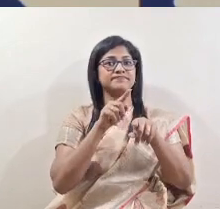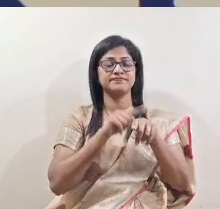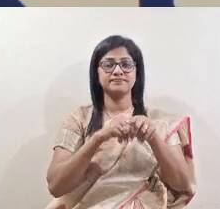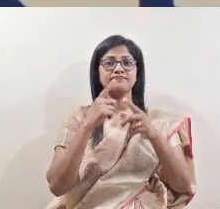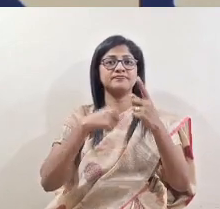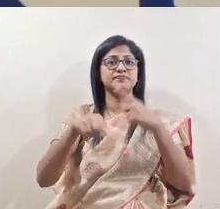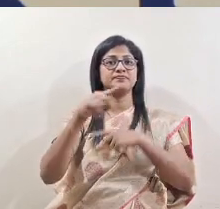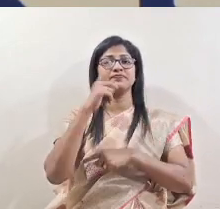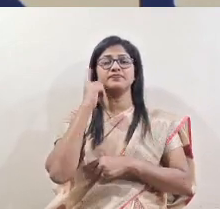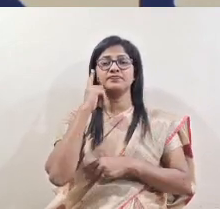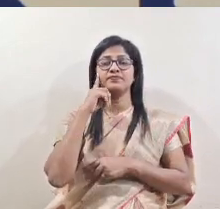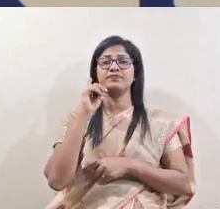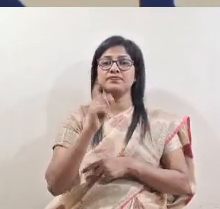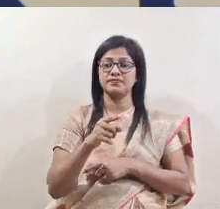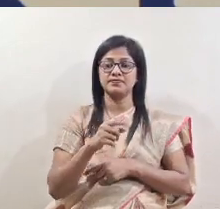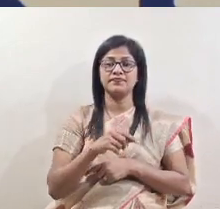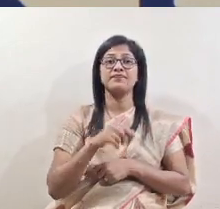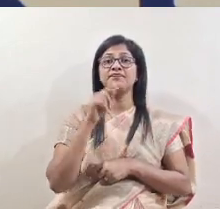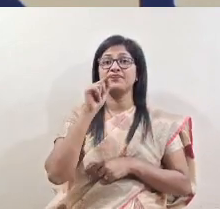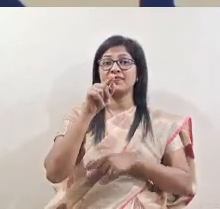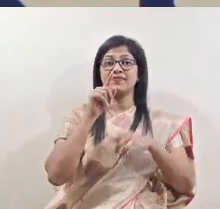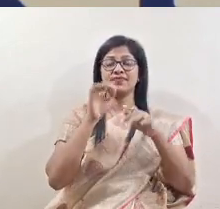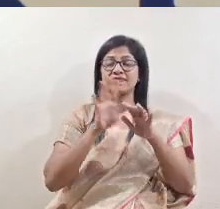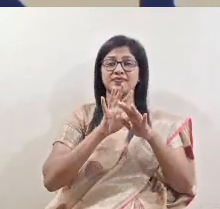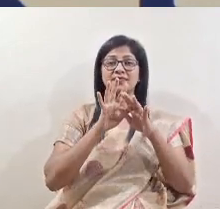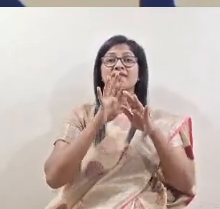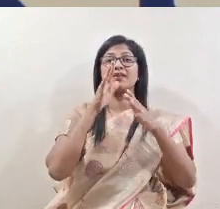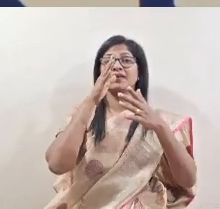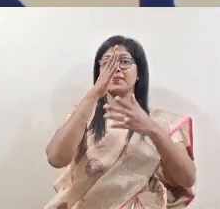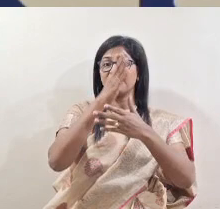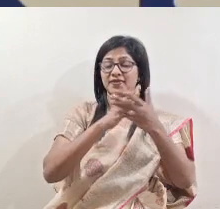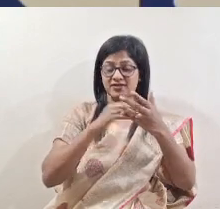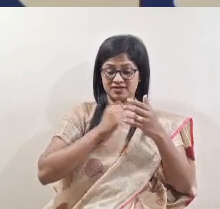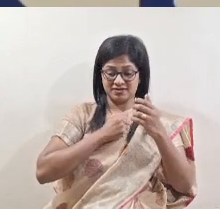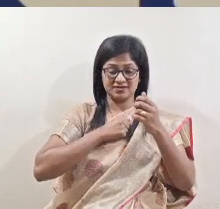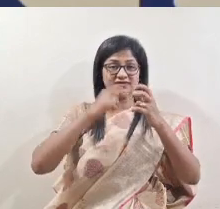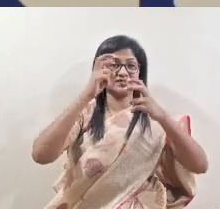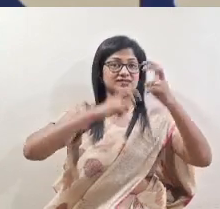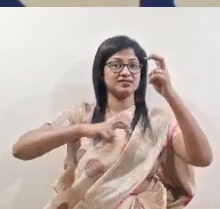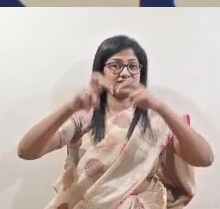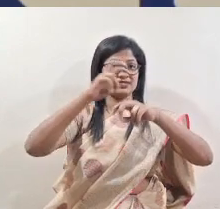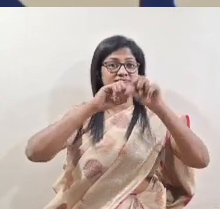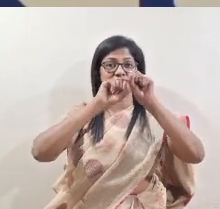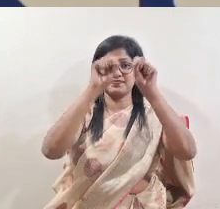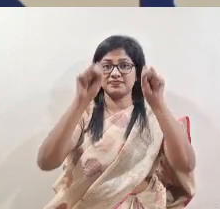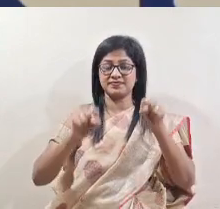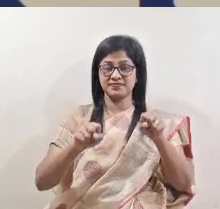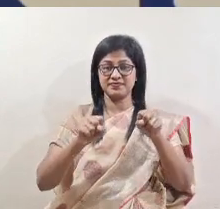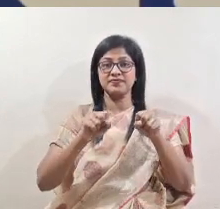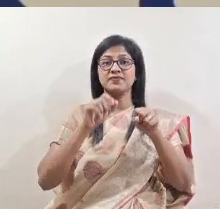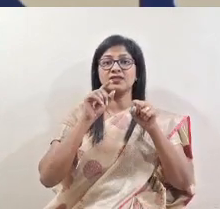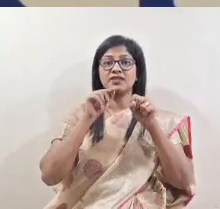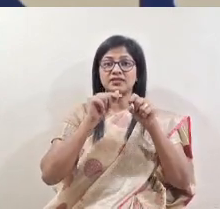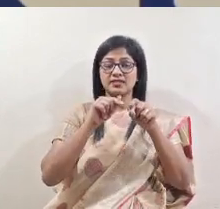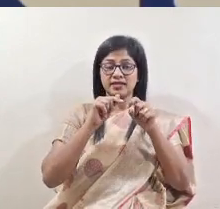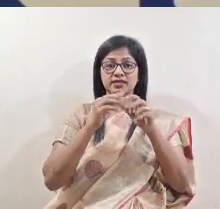consideration simultaneously that part of our transportation system